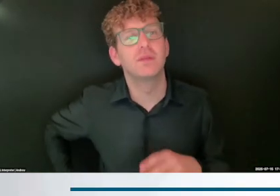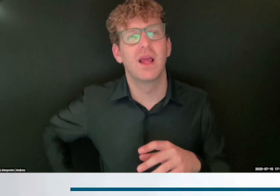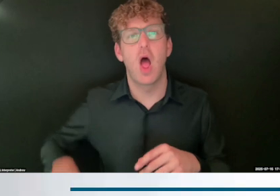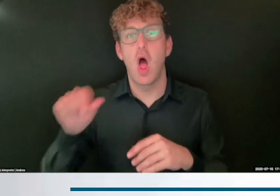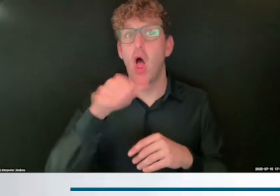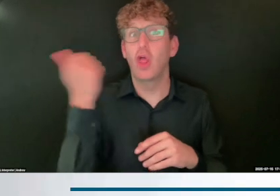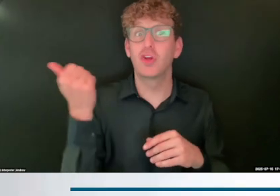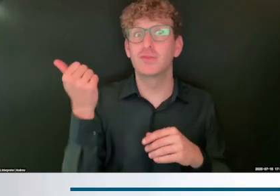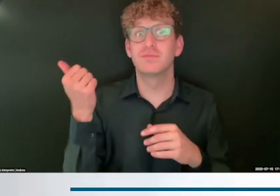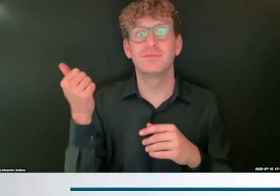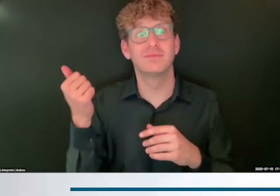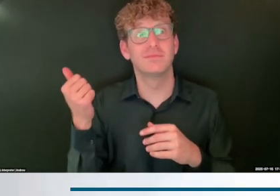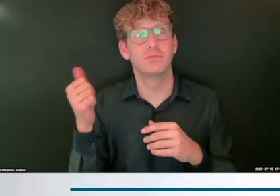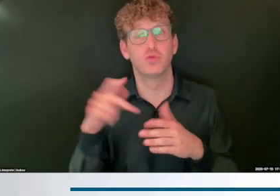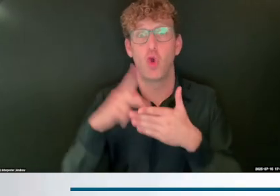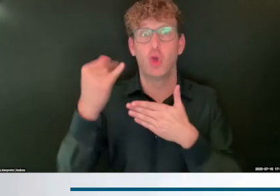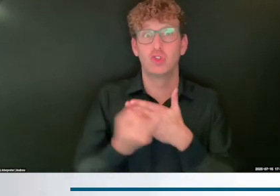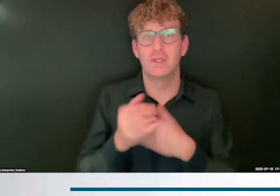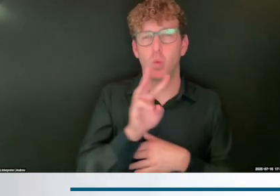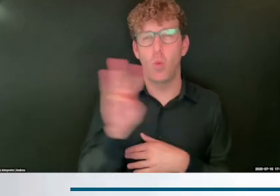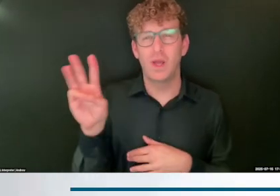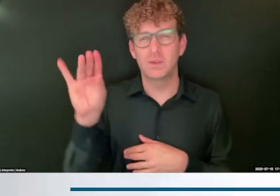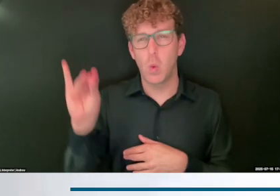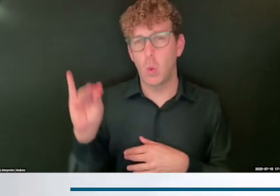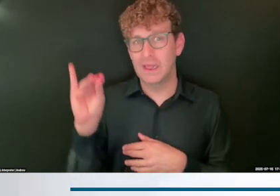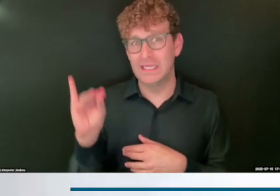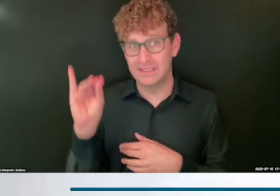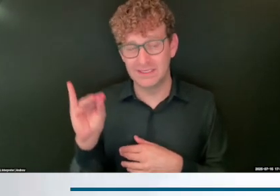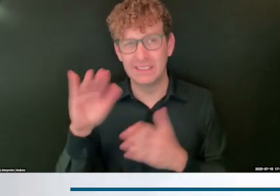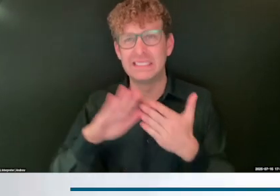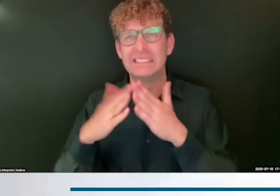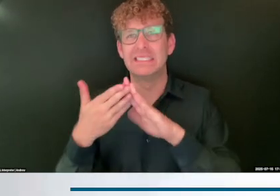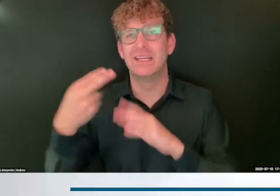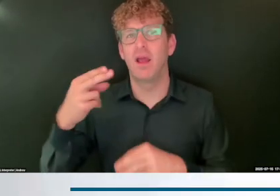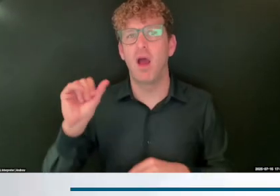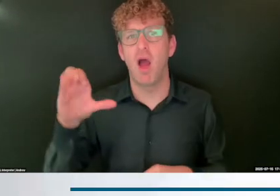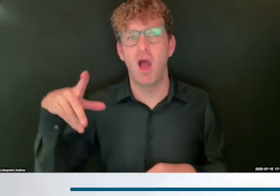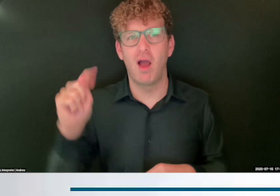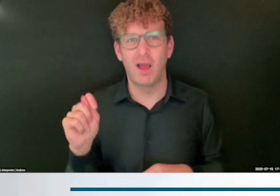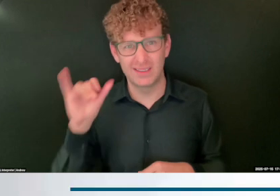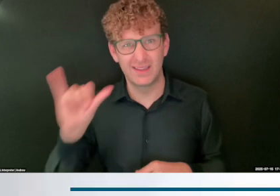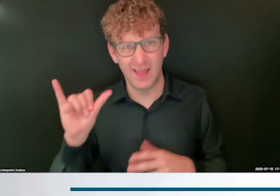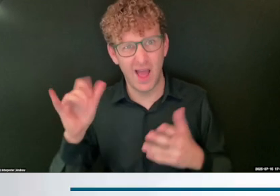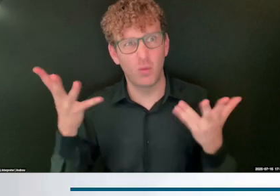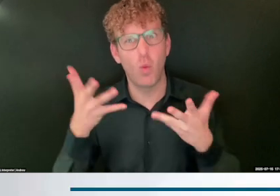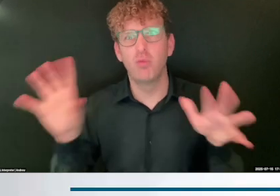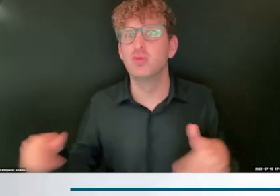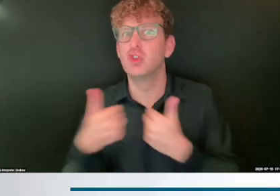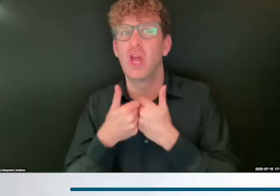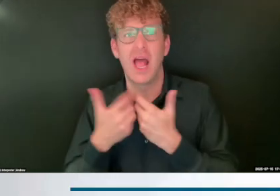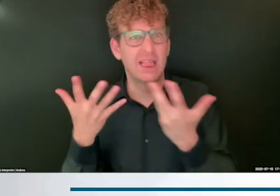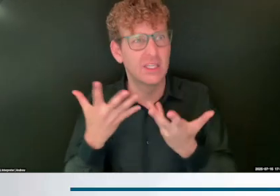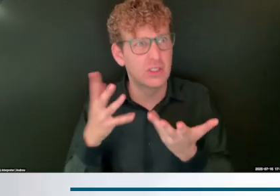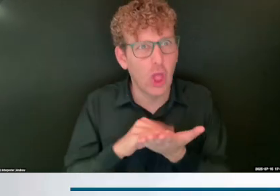well as challenges and lessons learned for STEP, such as implementation challenges and communicating project benefits. If you're interested